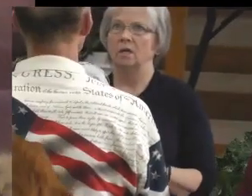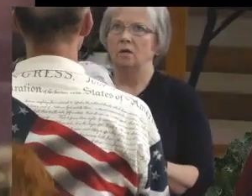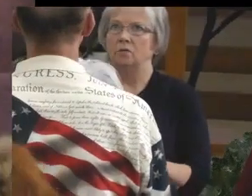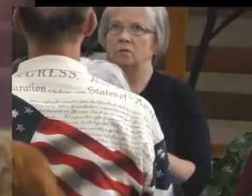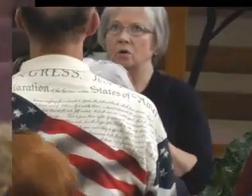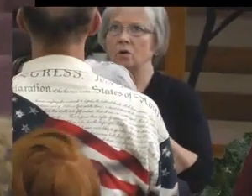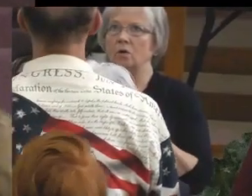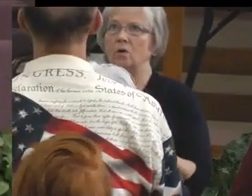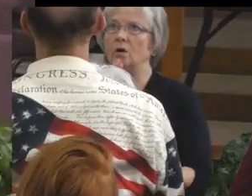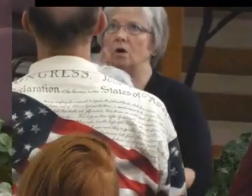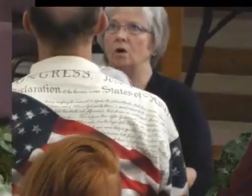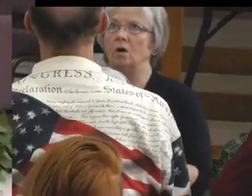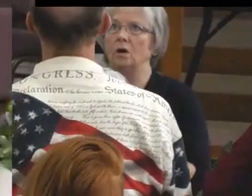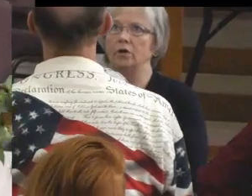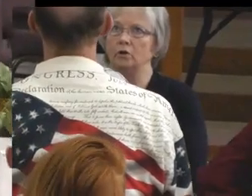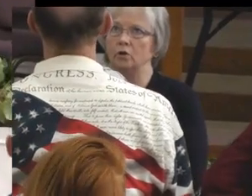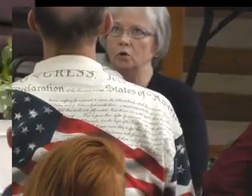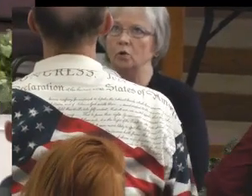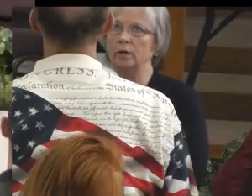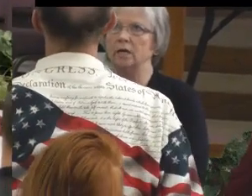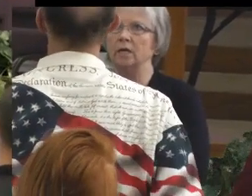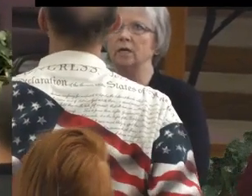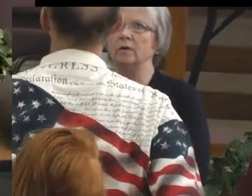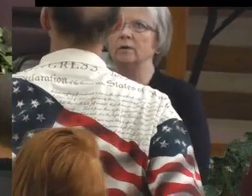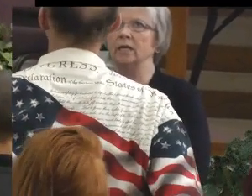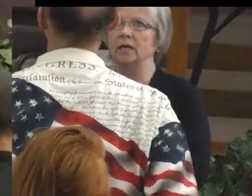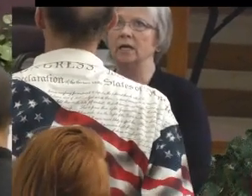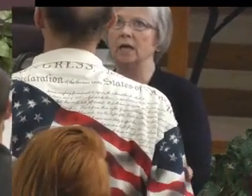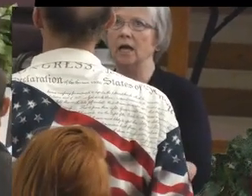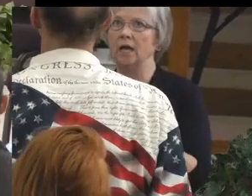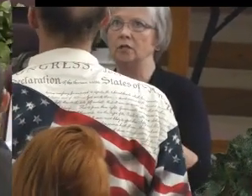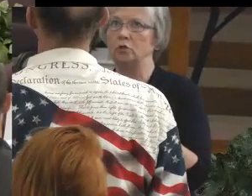Oh, soul, are you weary?